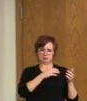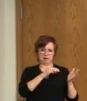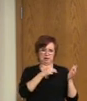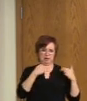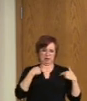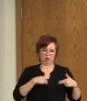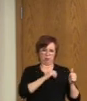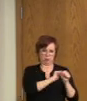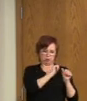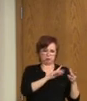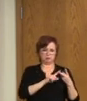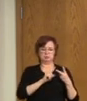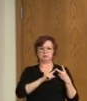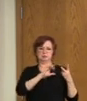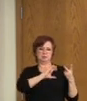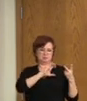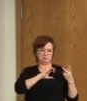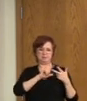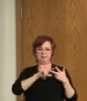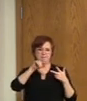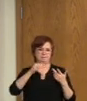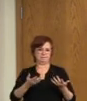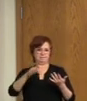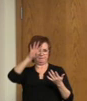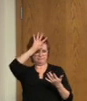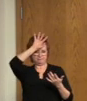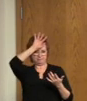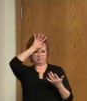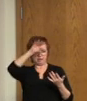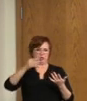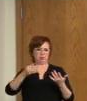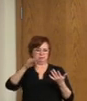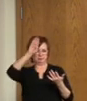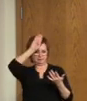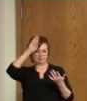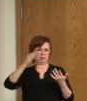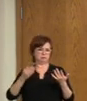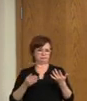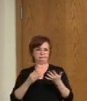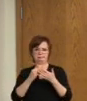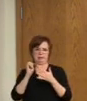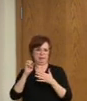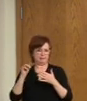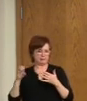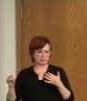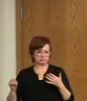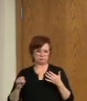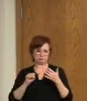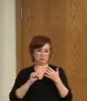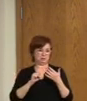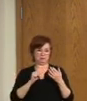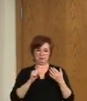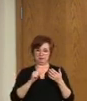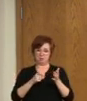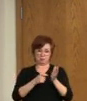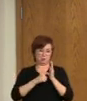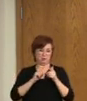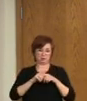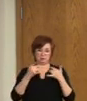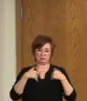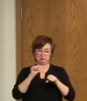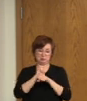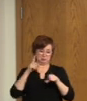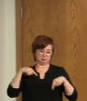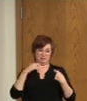police, EMS, and others who have been continuing to provide essential services. And as our community transmission has gone up, we have